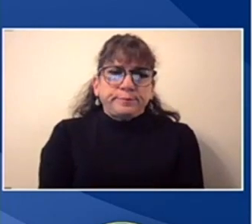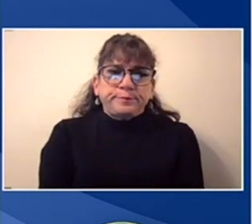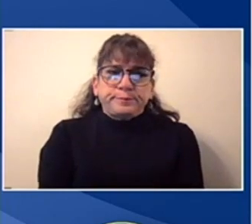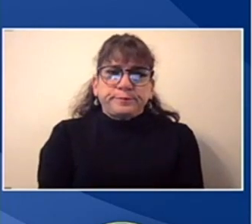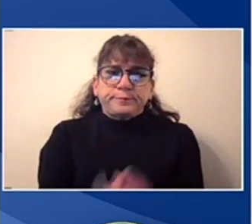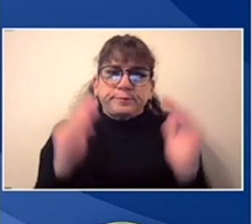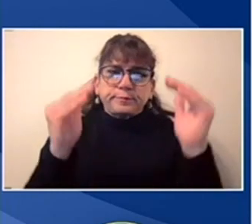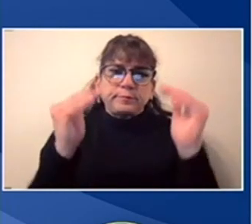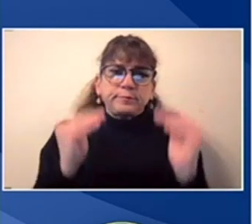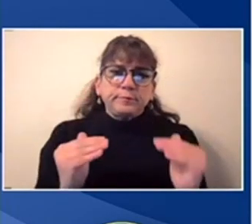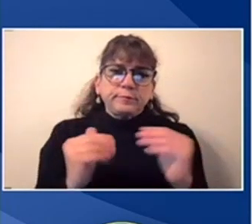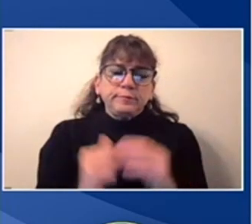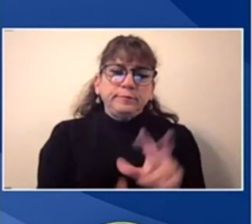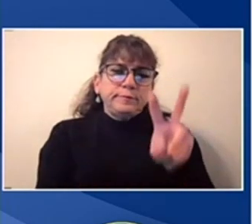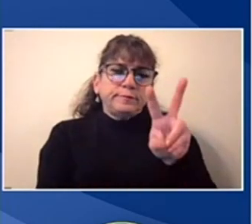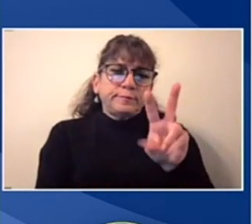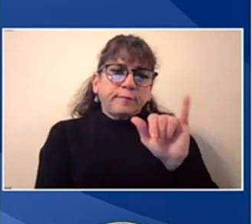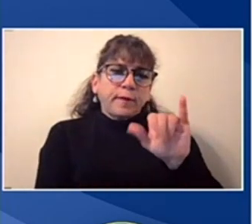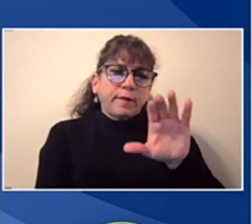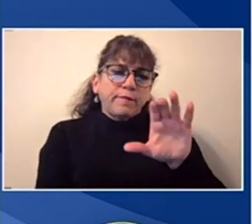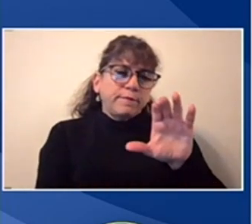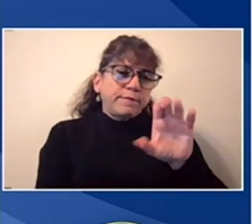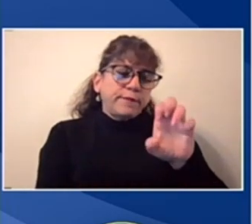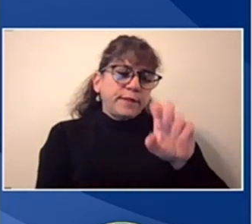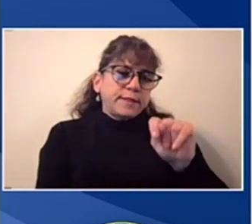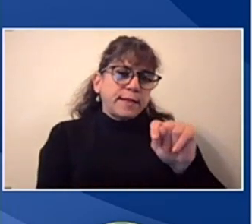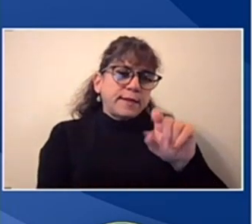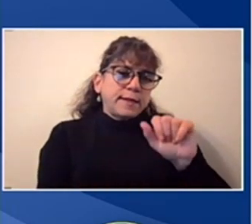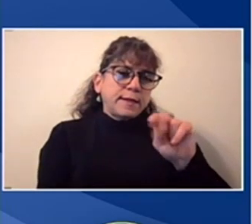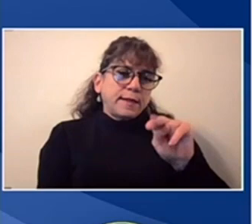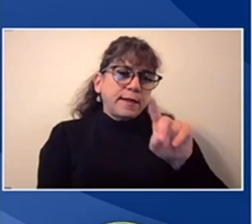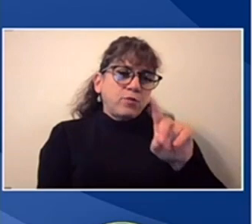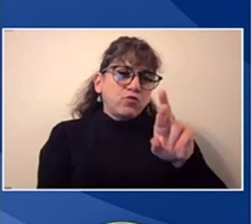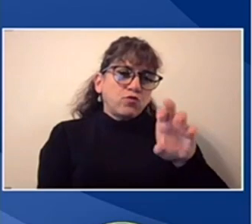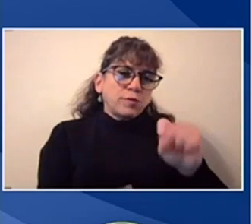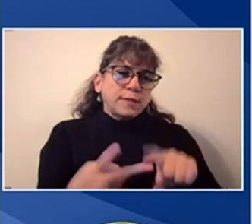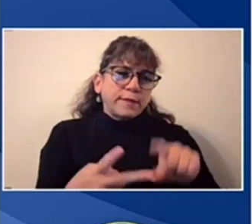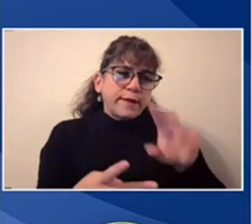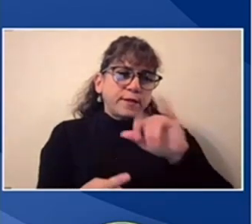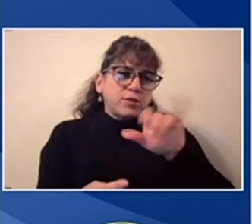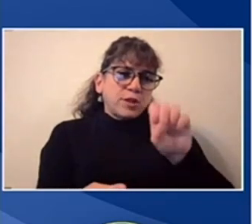Next, we have Vincent Andrews, and followed by Jessica Renucci.